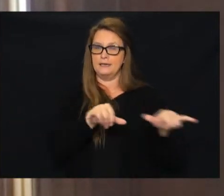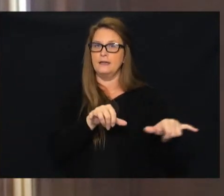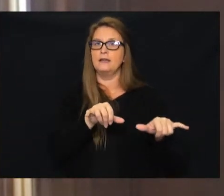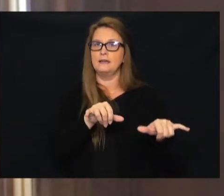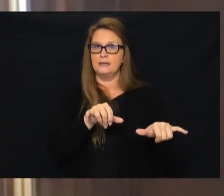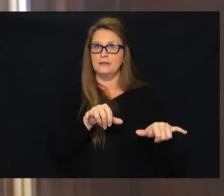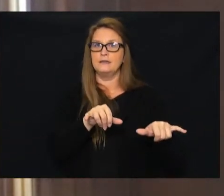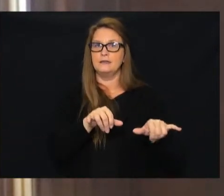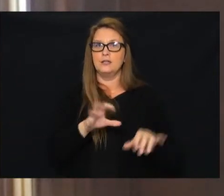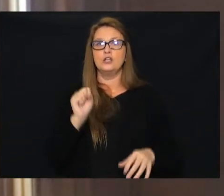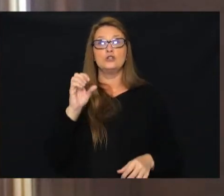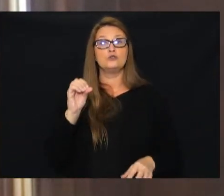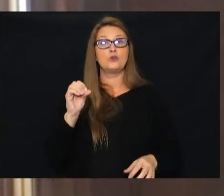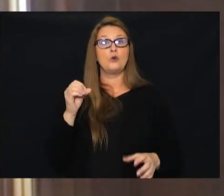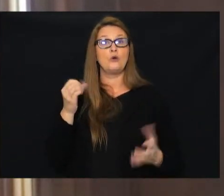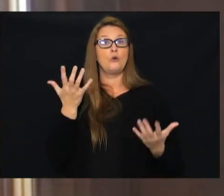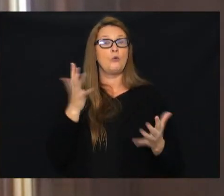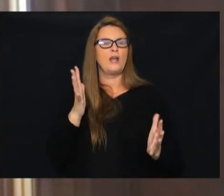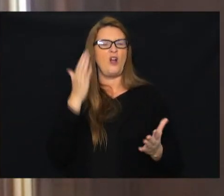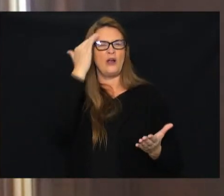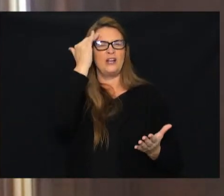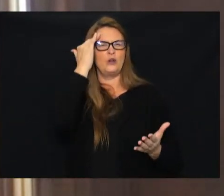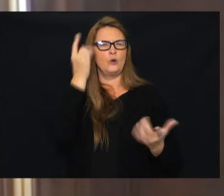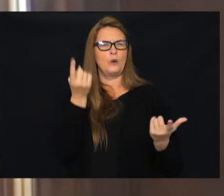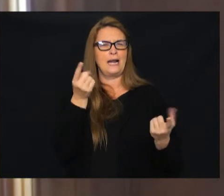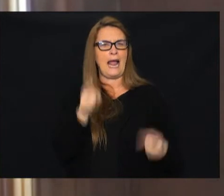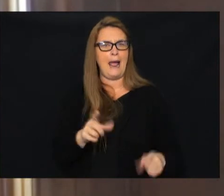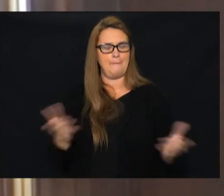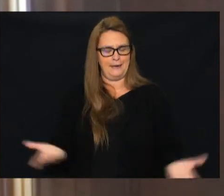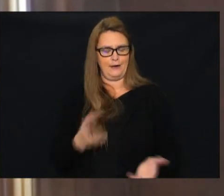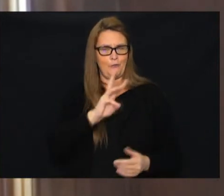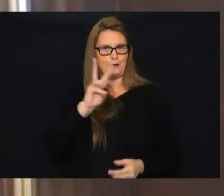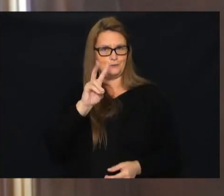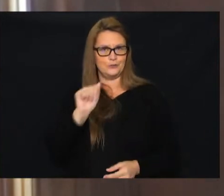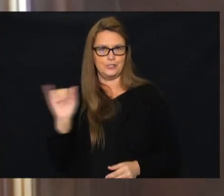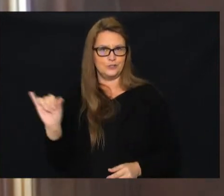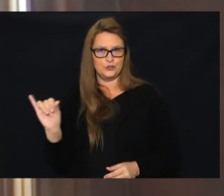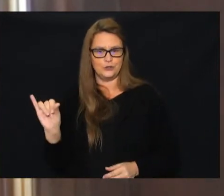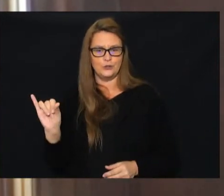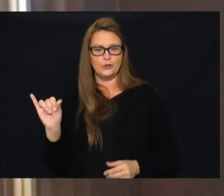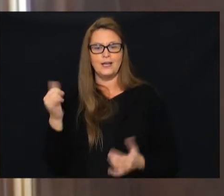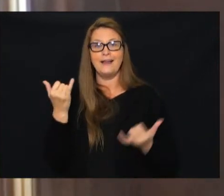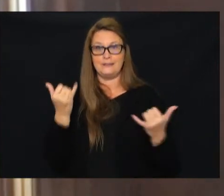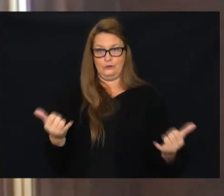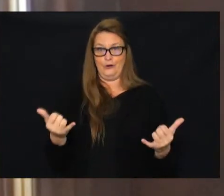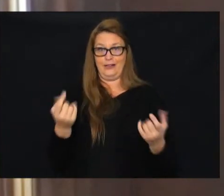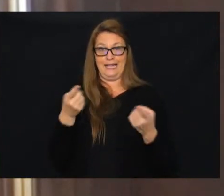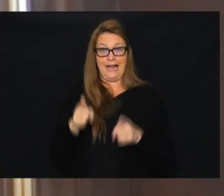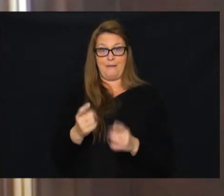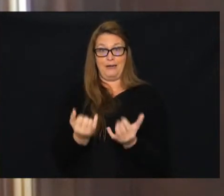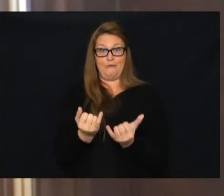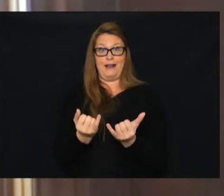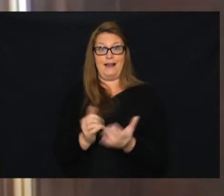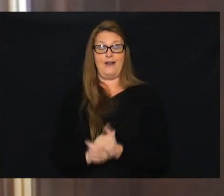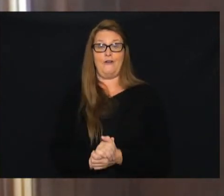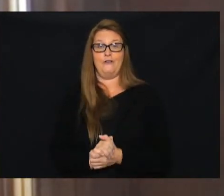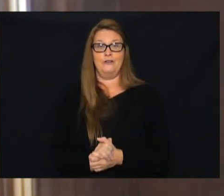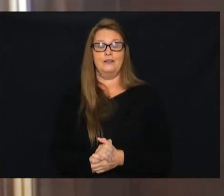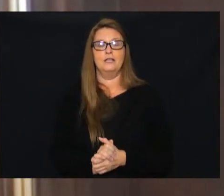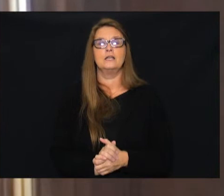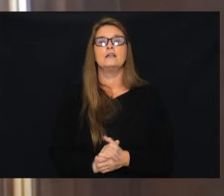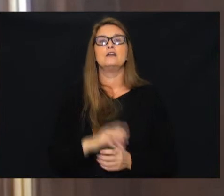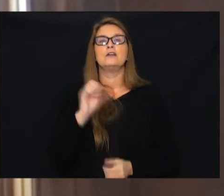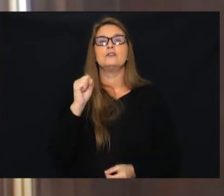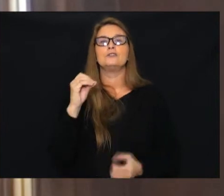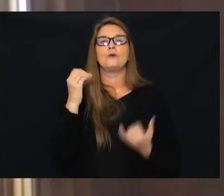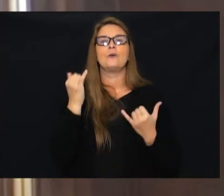it's been. So we pretty much knew that would happen here too, and is currently happening. So as we watch this, we are